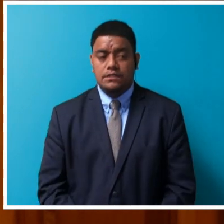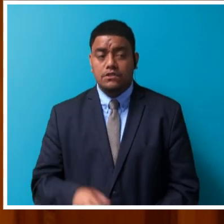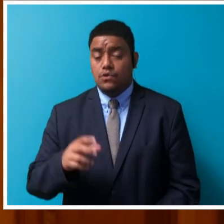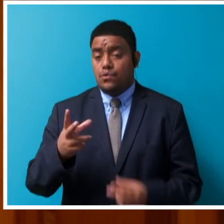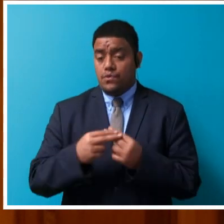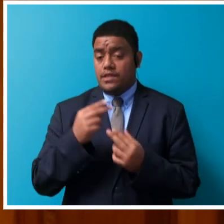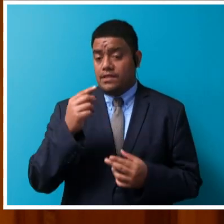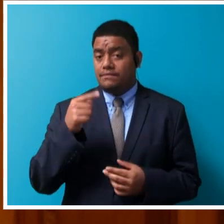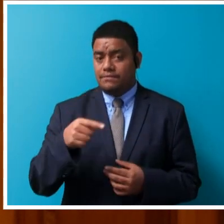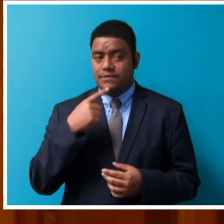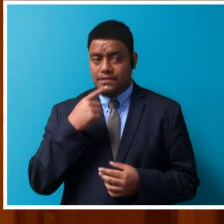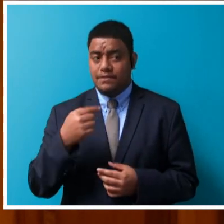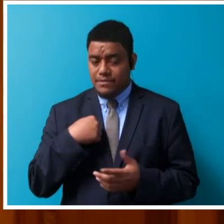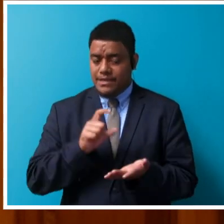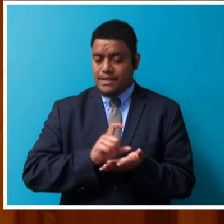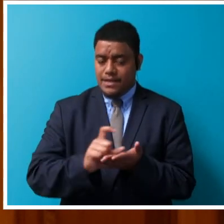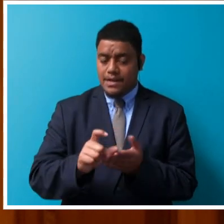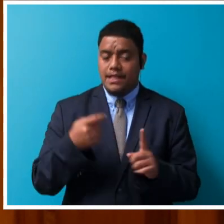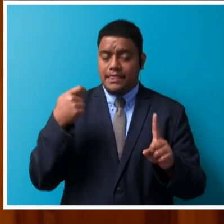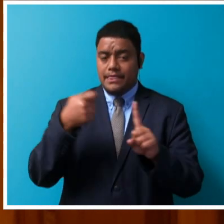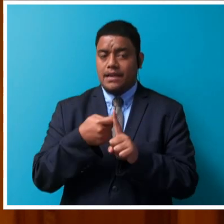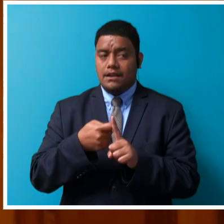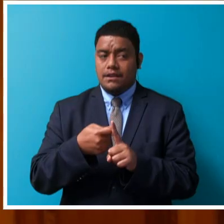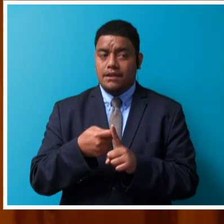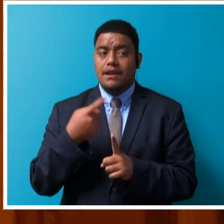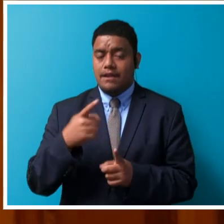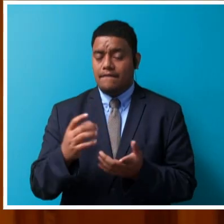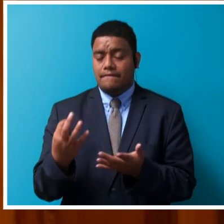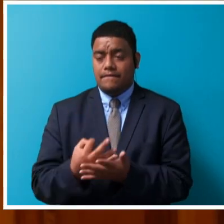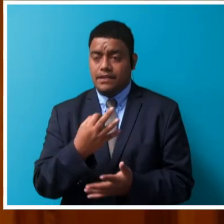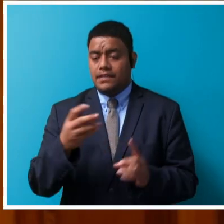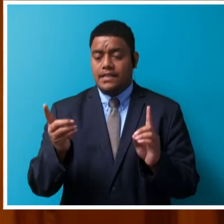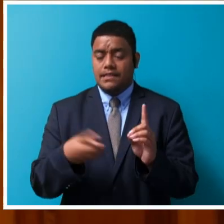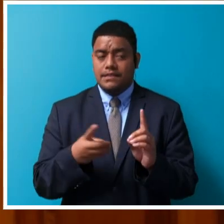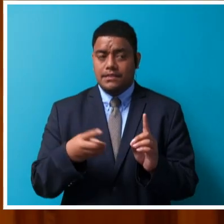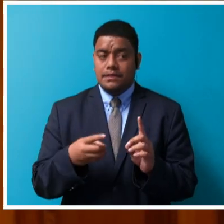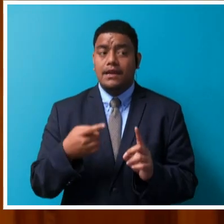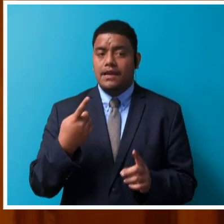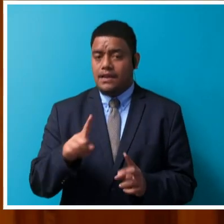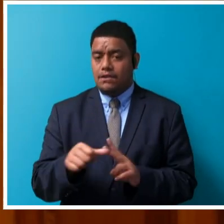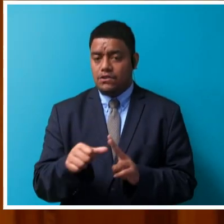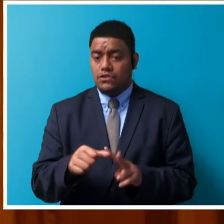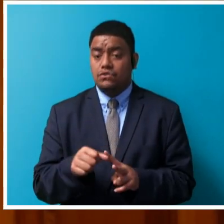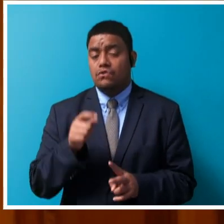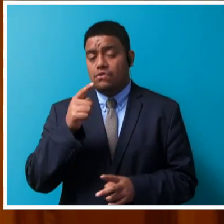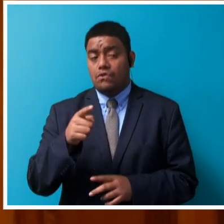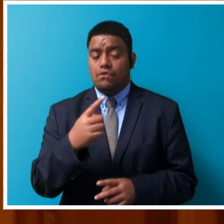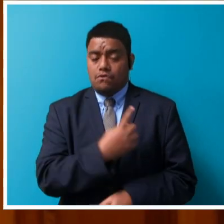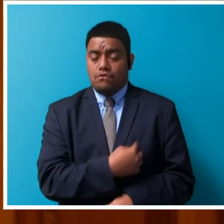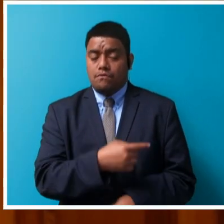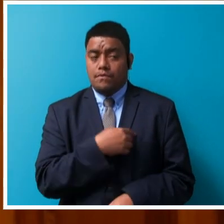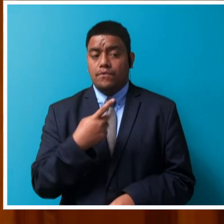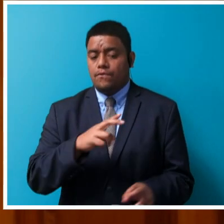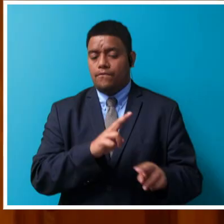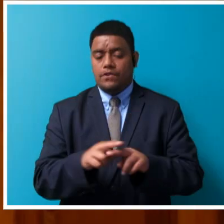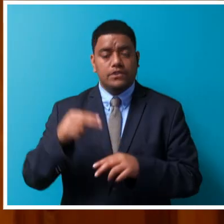said, sir, with clear targets, robust financial discipline, and of course a profound commitment to